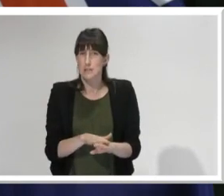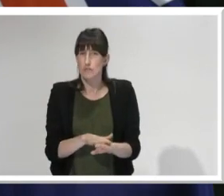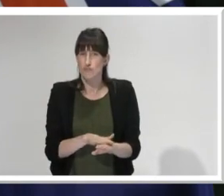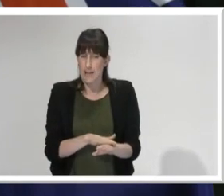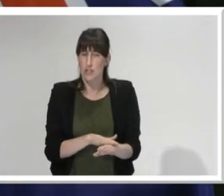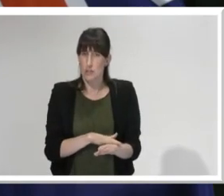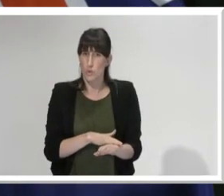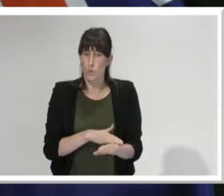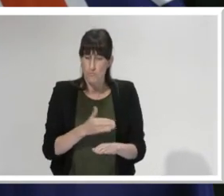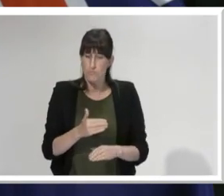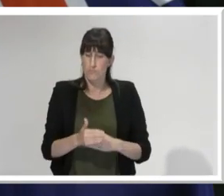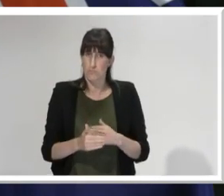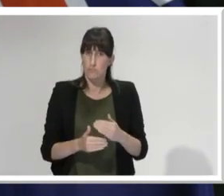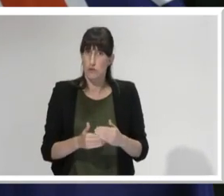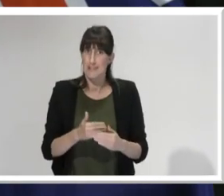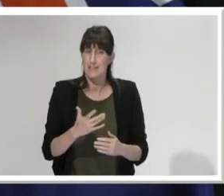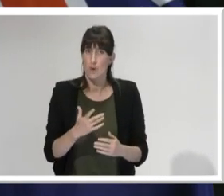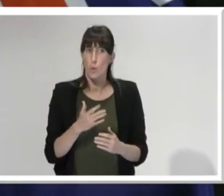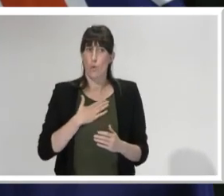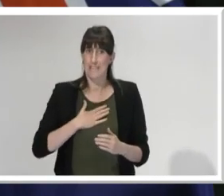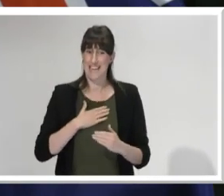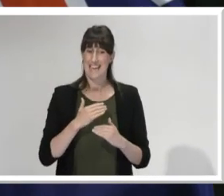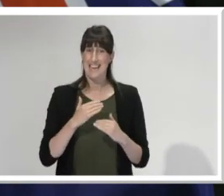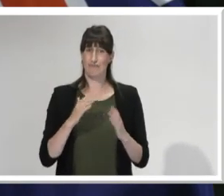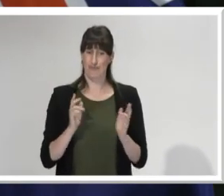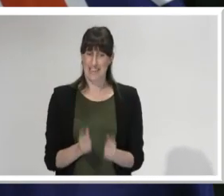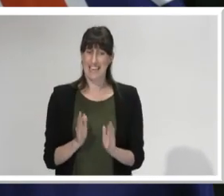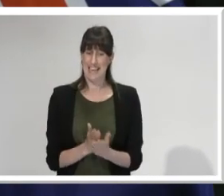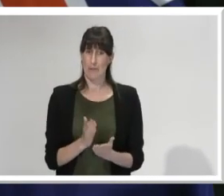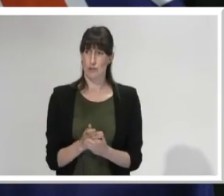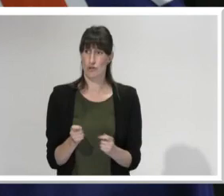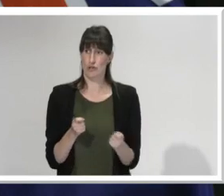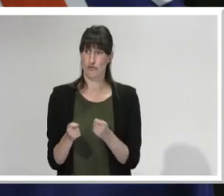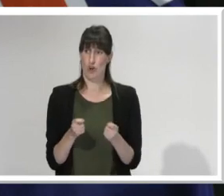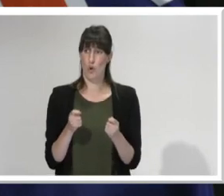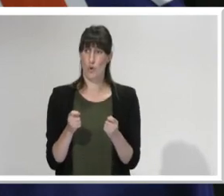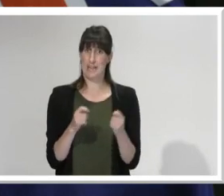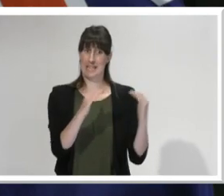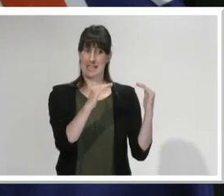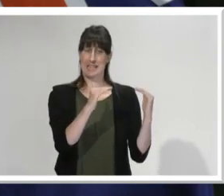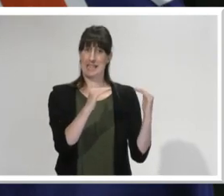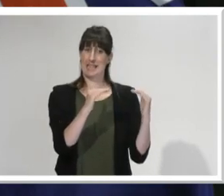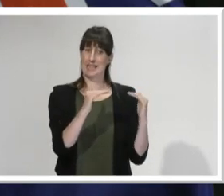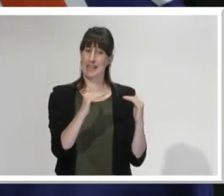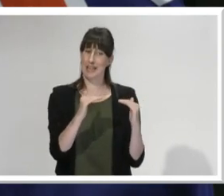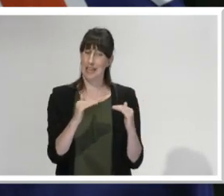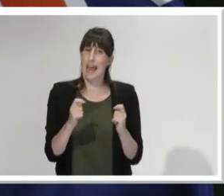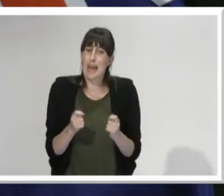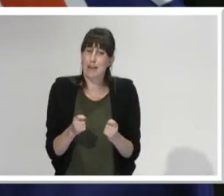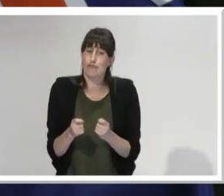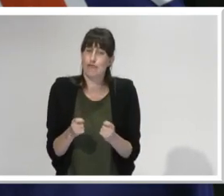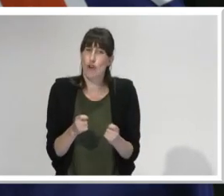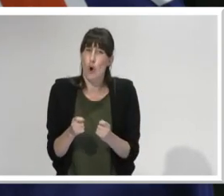progressive system, and we really want to keep it as limited as possible. Keep in mind that same principle, as fewer people as